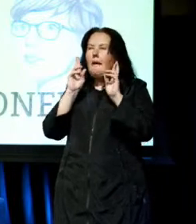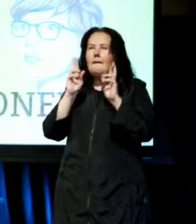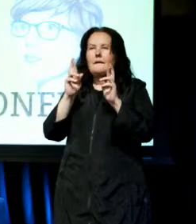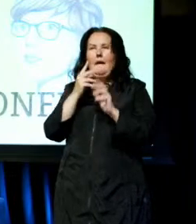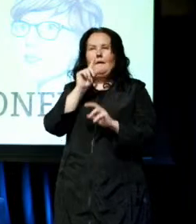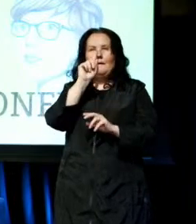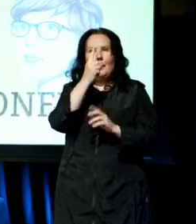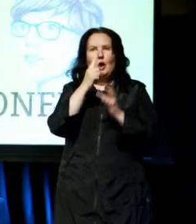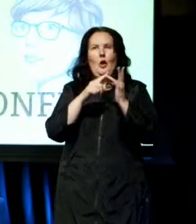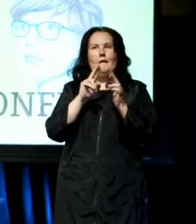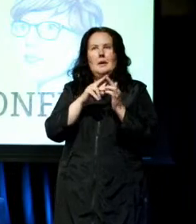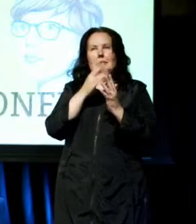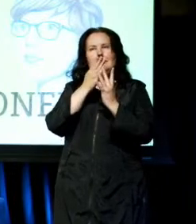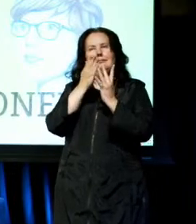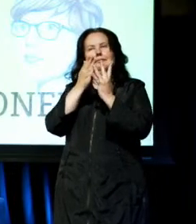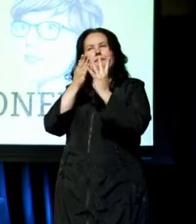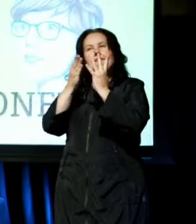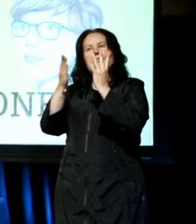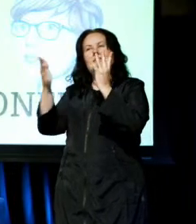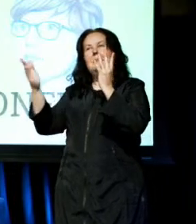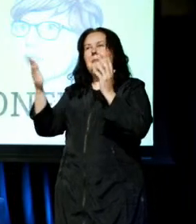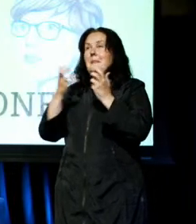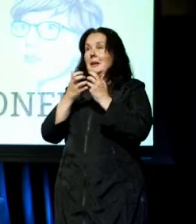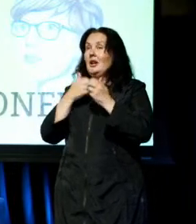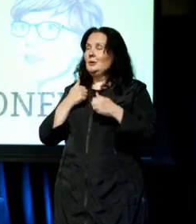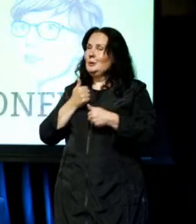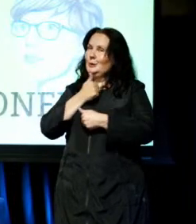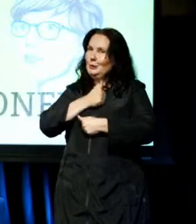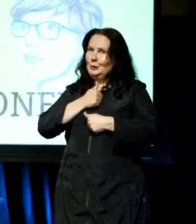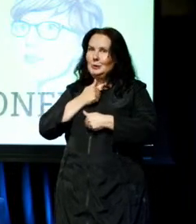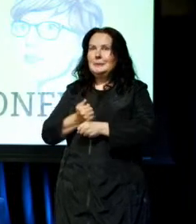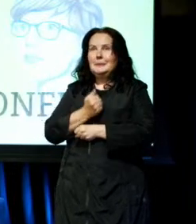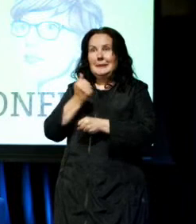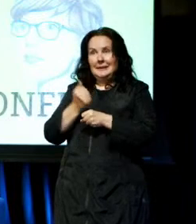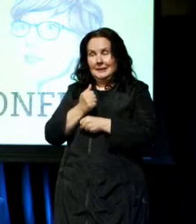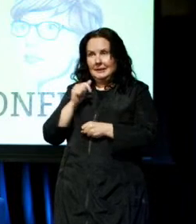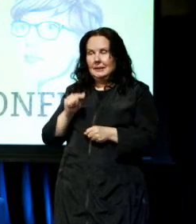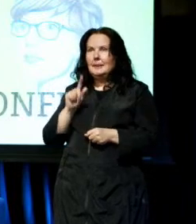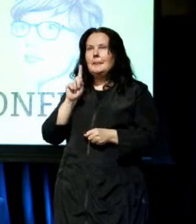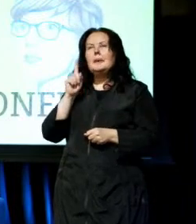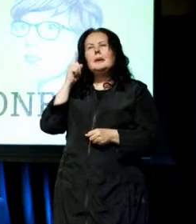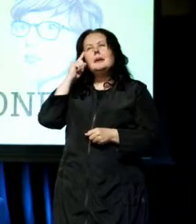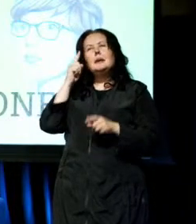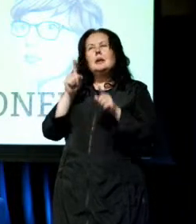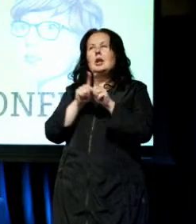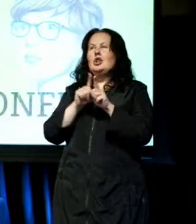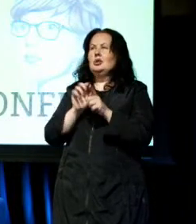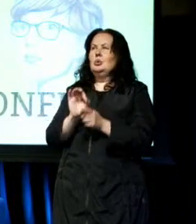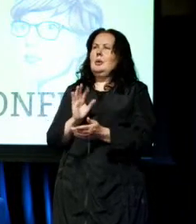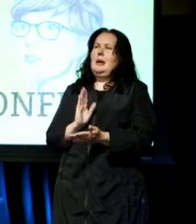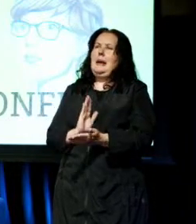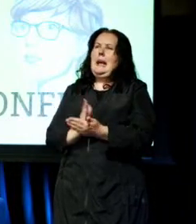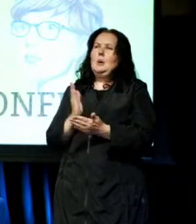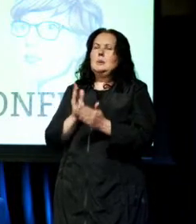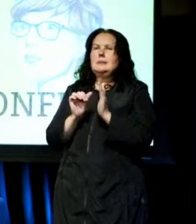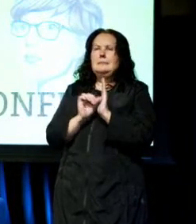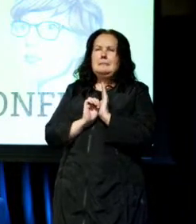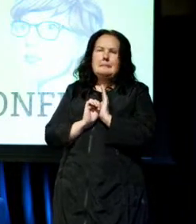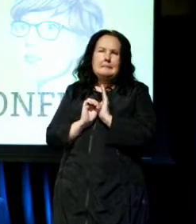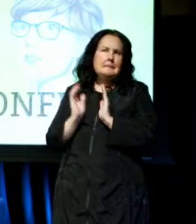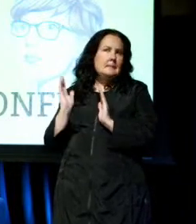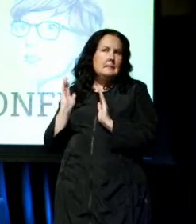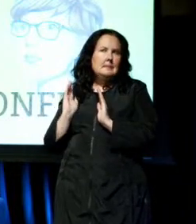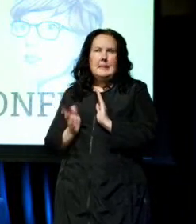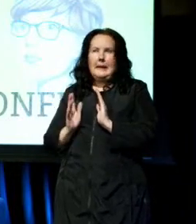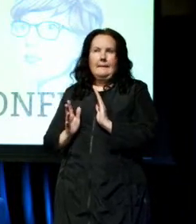of many for me, because I really enjoyed producing it. But I think like it wasn't actually as expensive as I think people